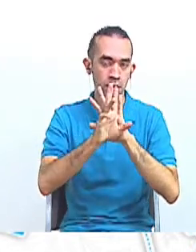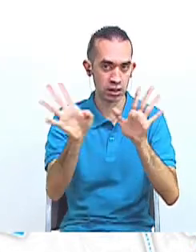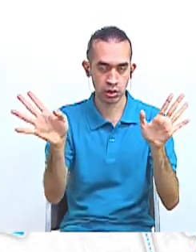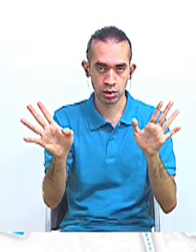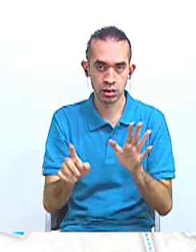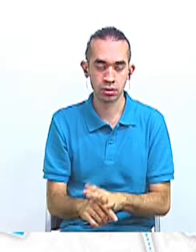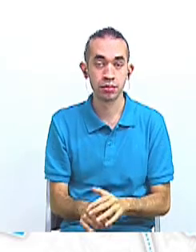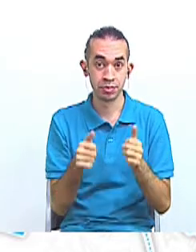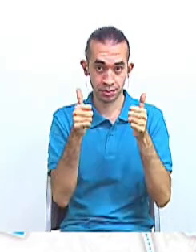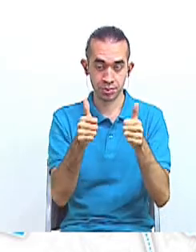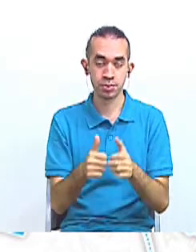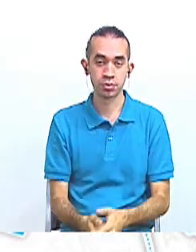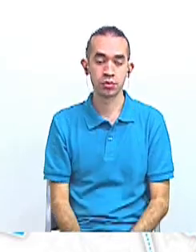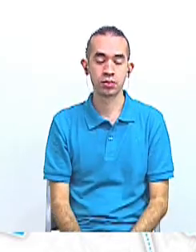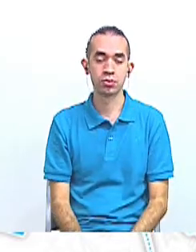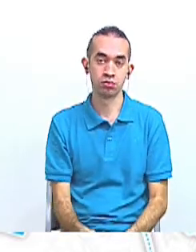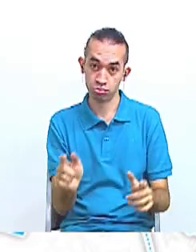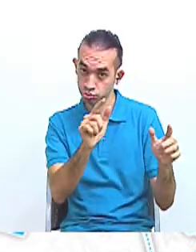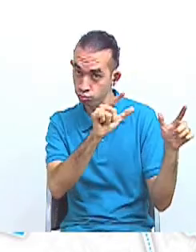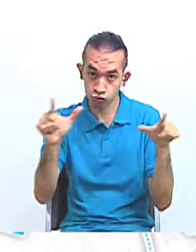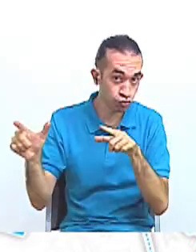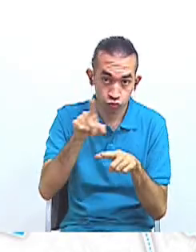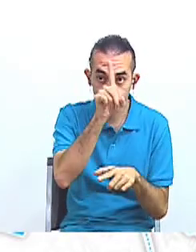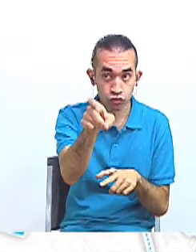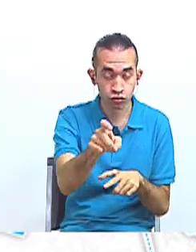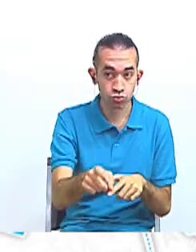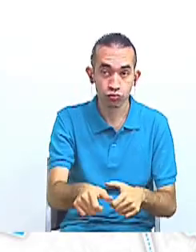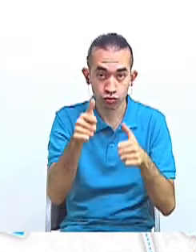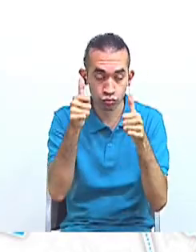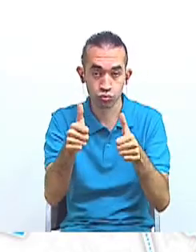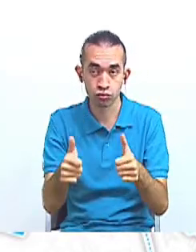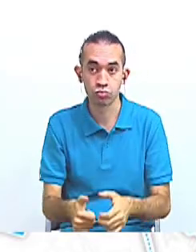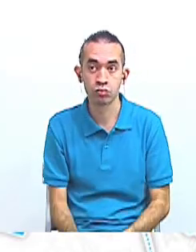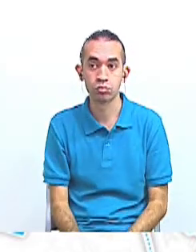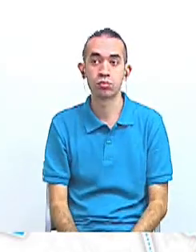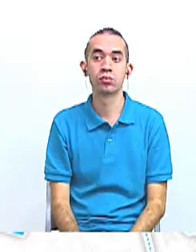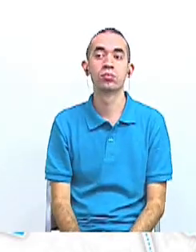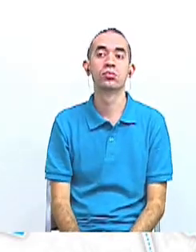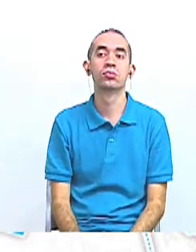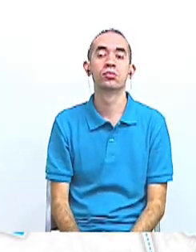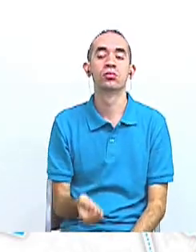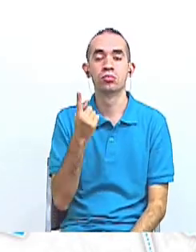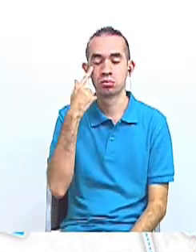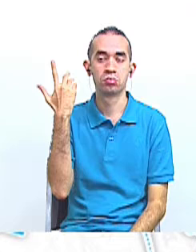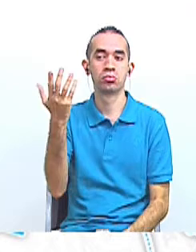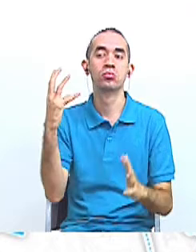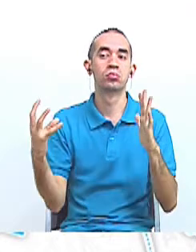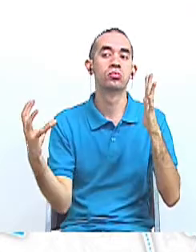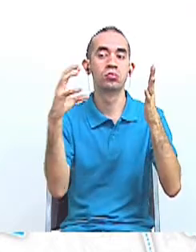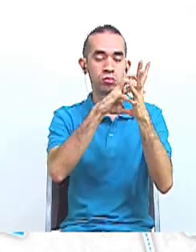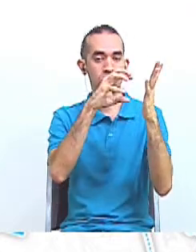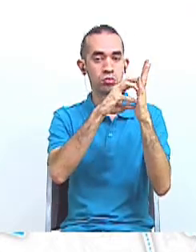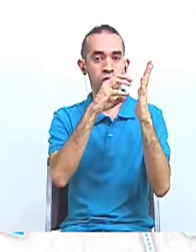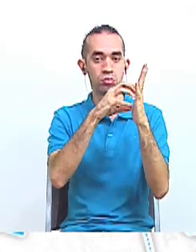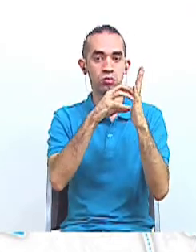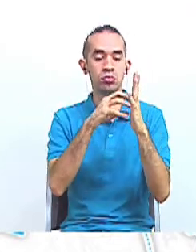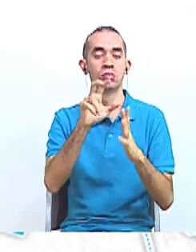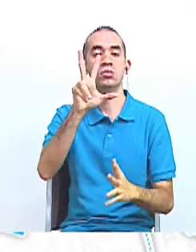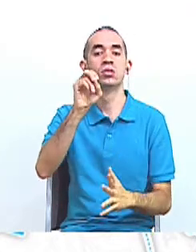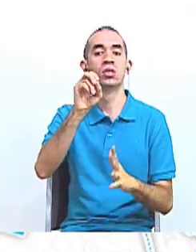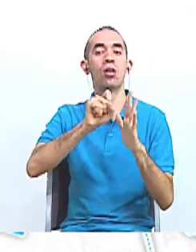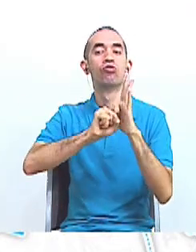answers. All right? Are you ready at home? Yes? So let's look at the text, and you will have